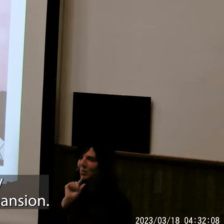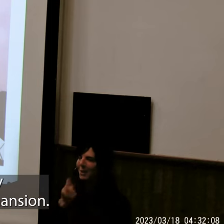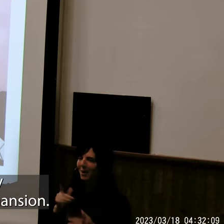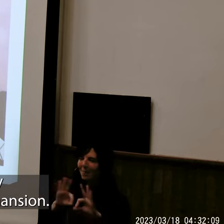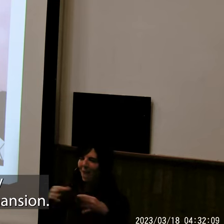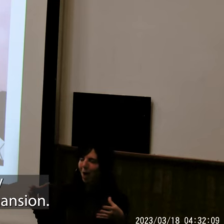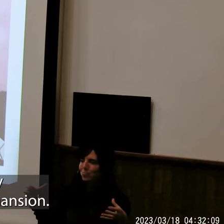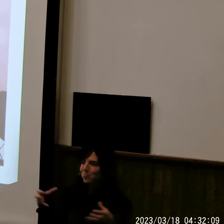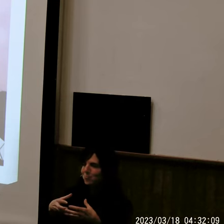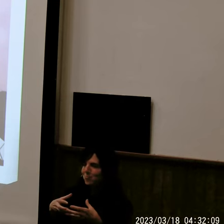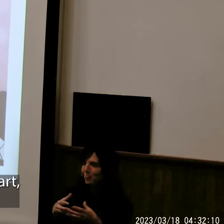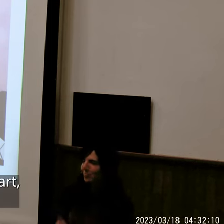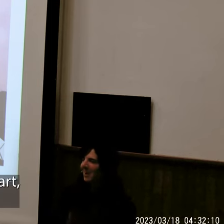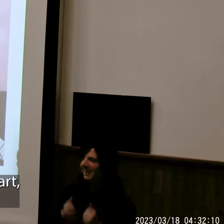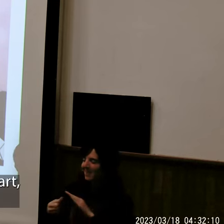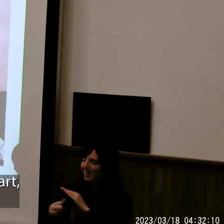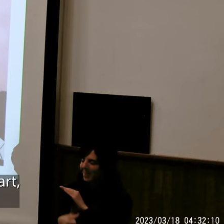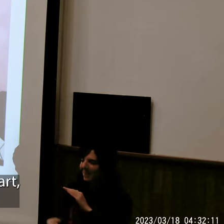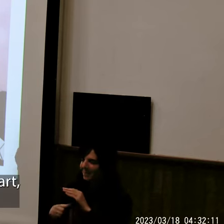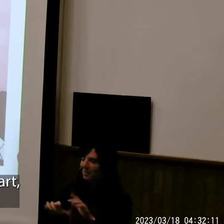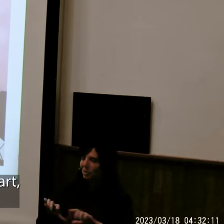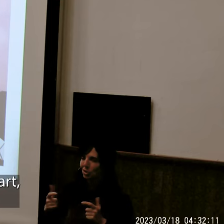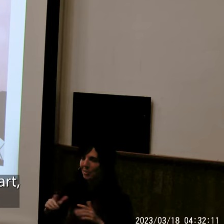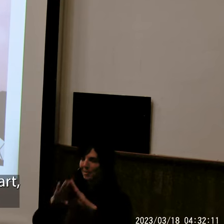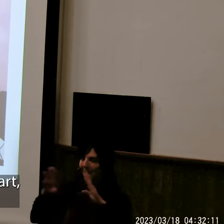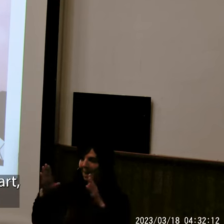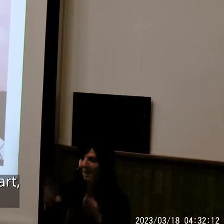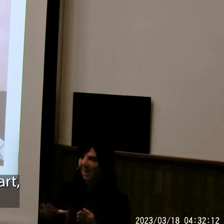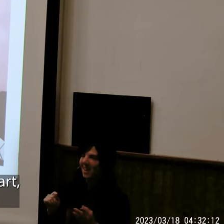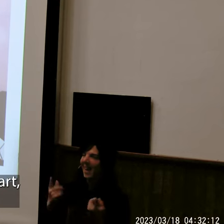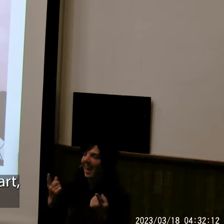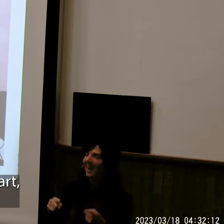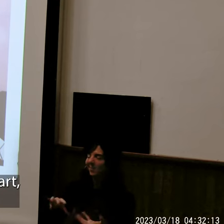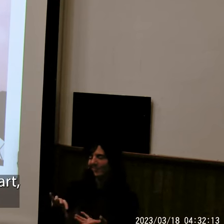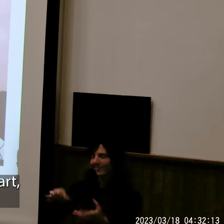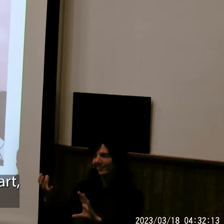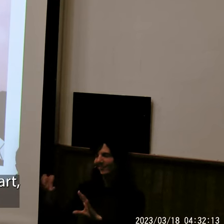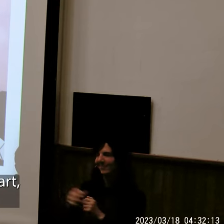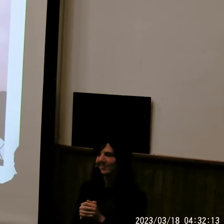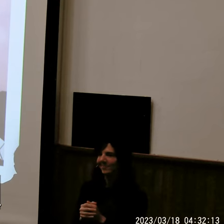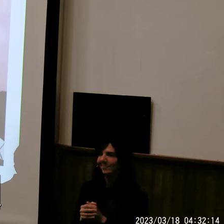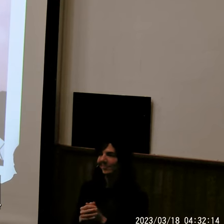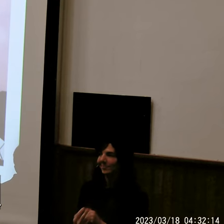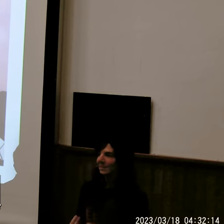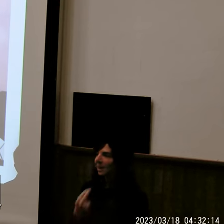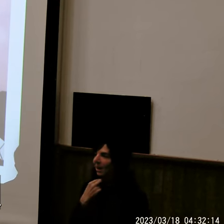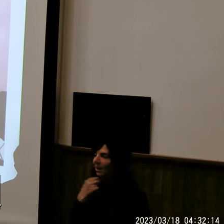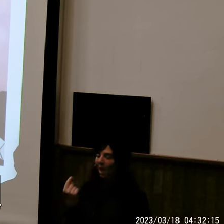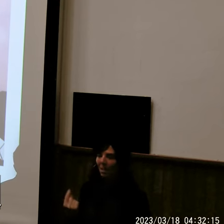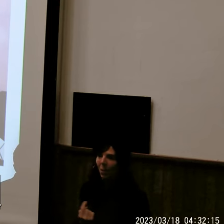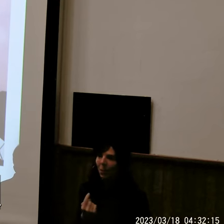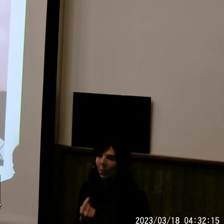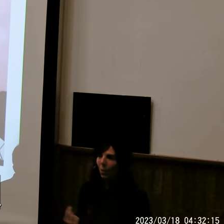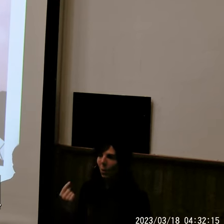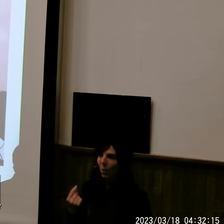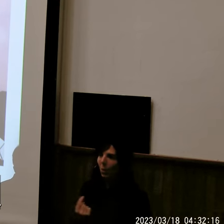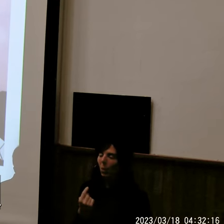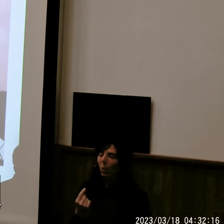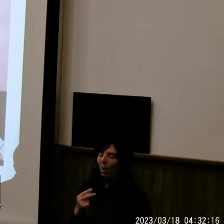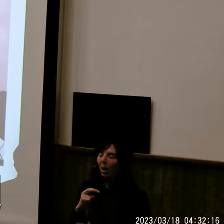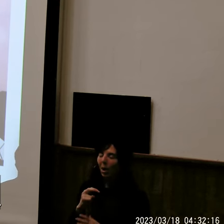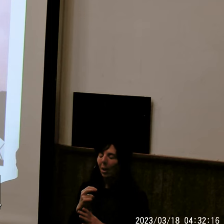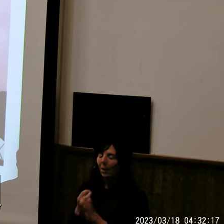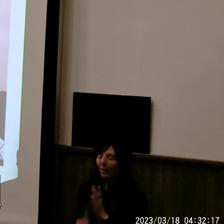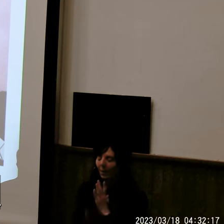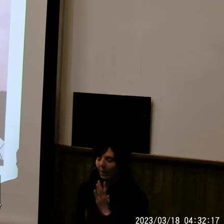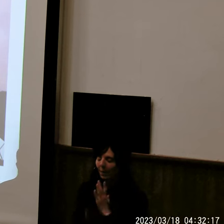in an abandoned mansion, but then her queer family falls apart too. With nowhere left to live, she retreats into despair and